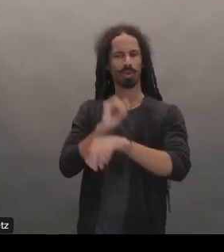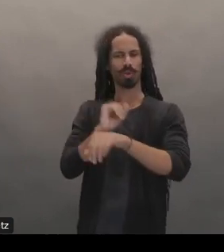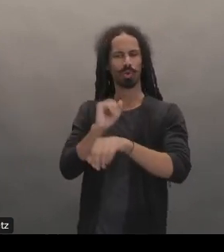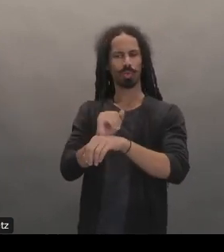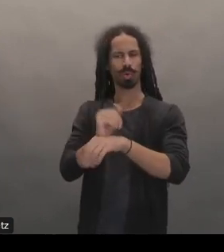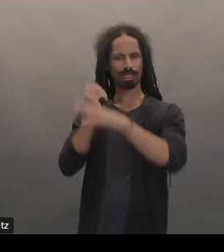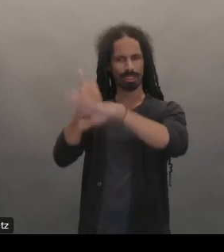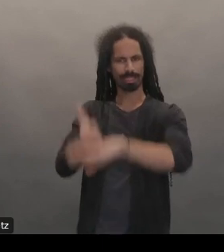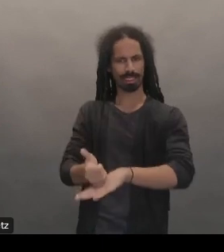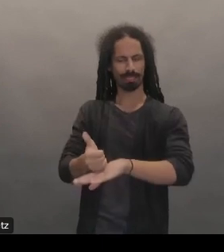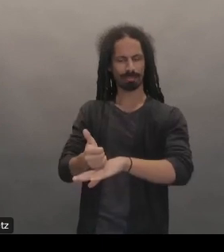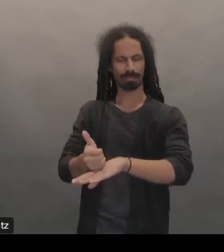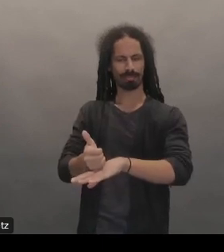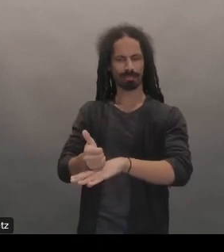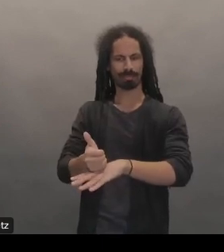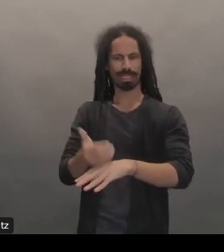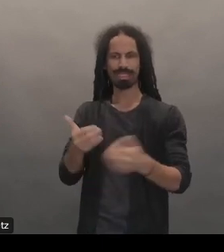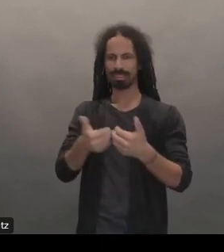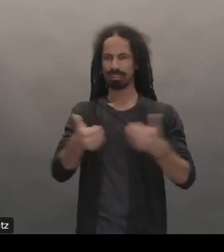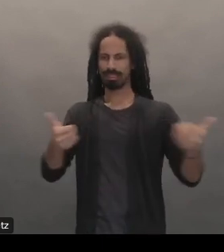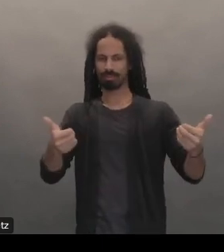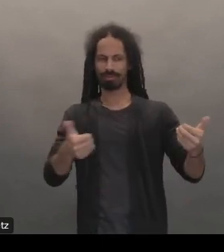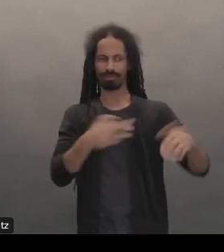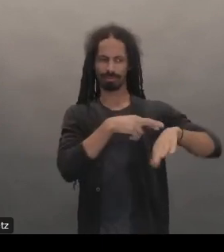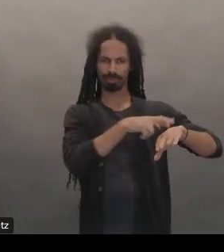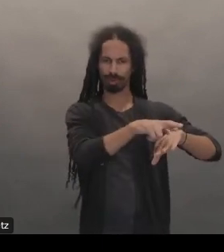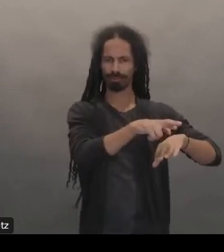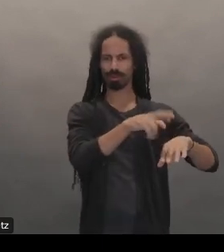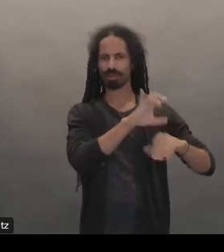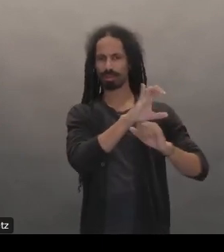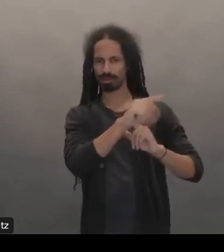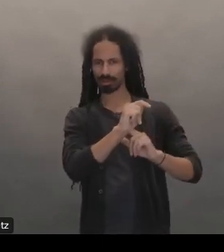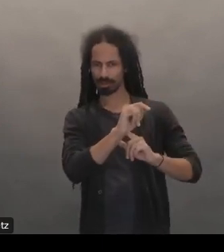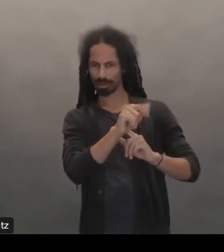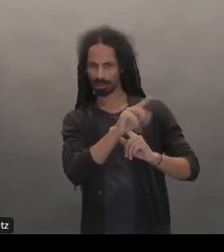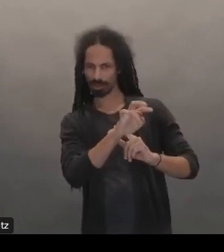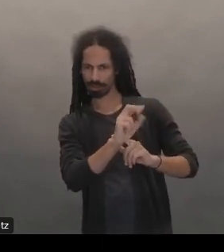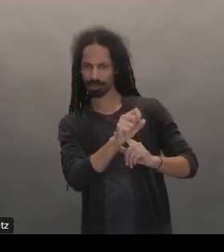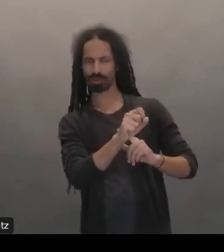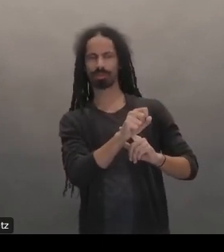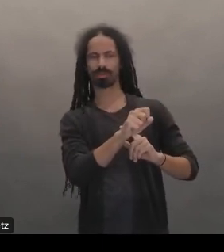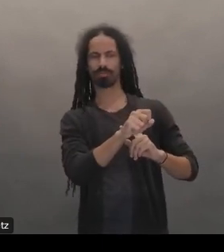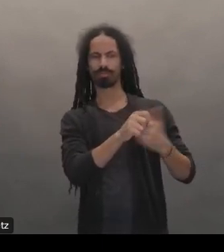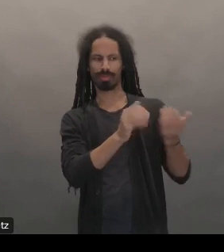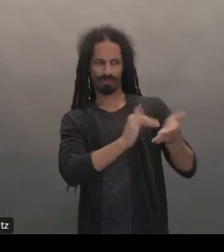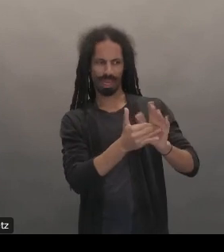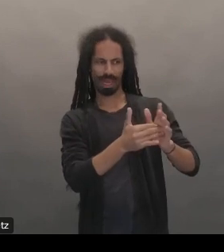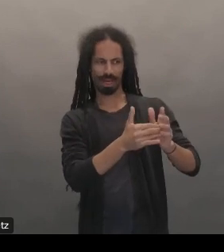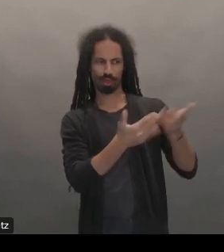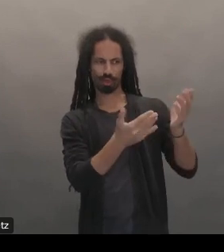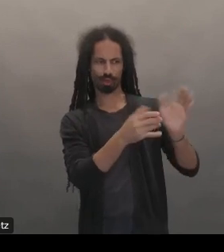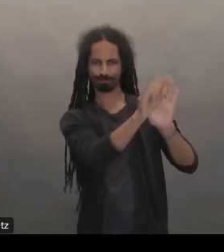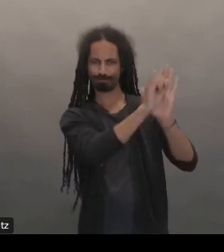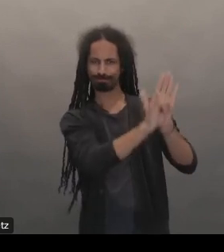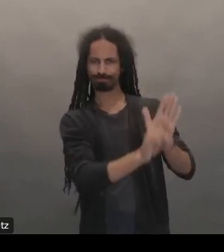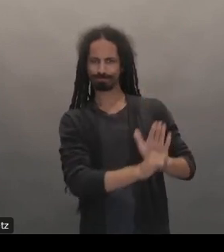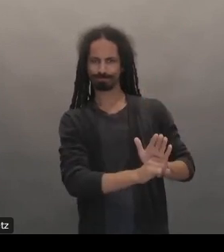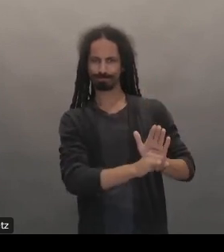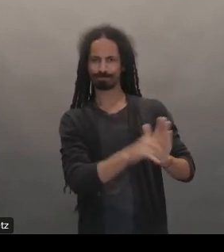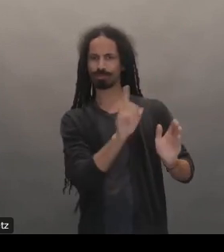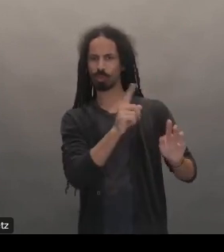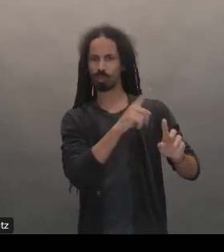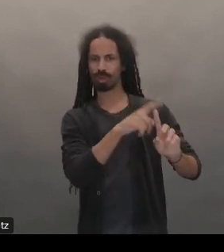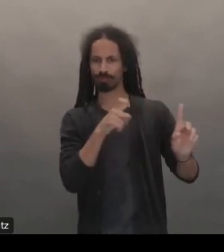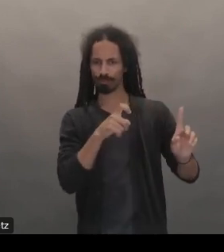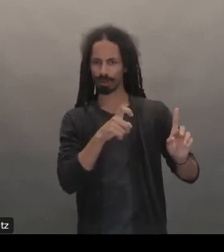from citations and references, right? So outside of the way that you cite and reference a source, the formatting